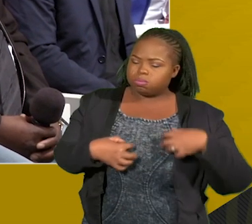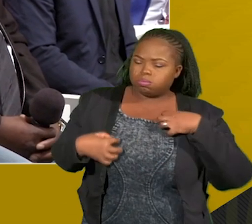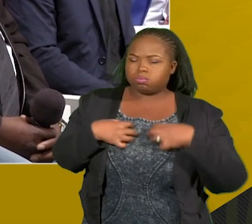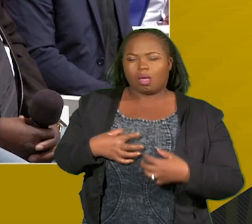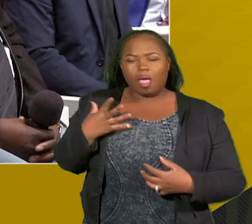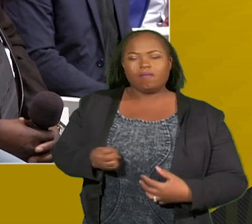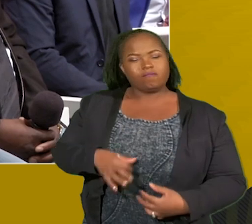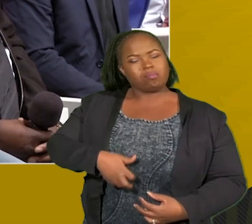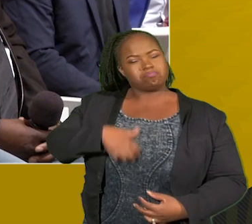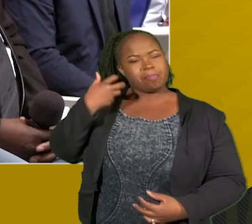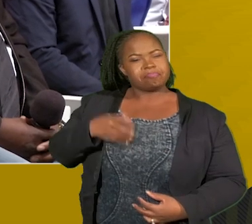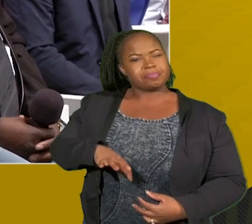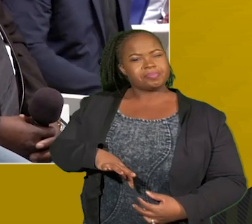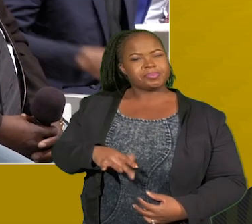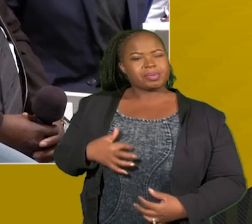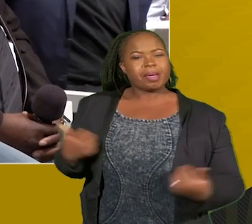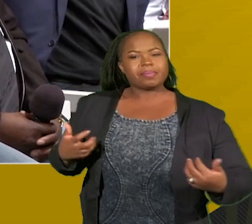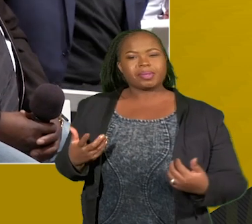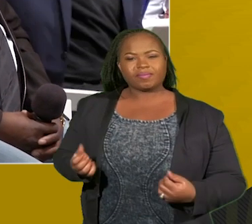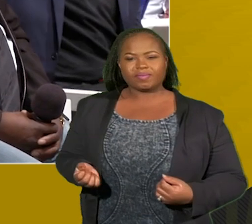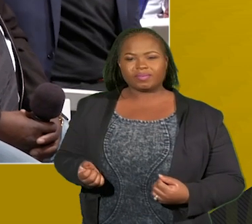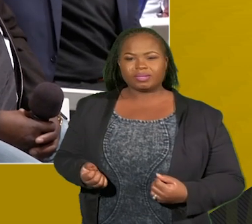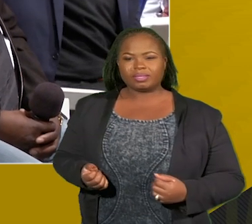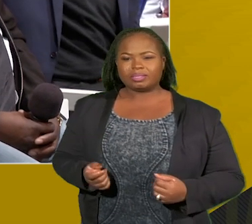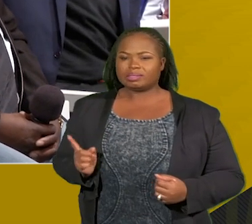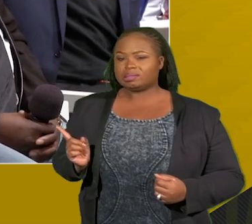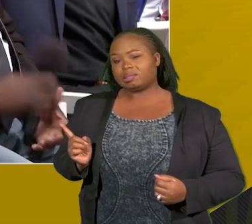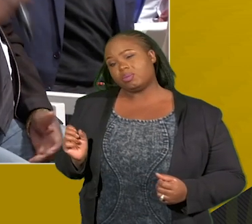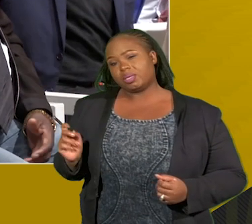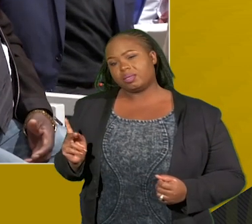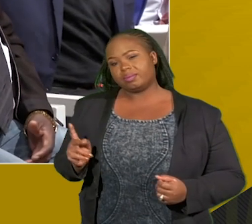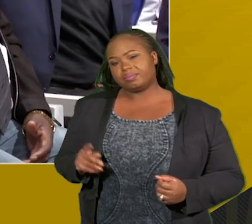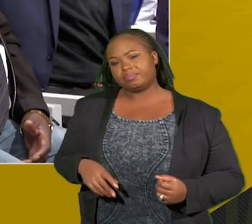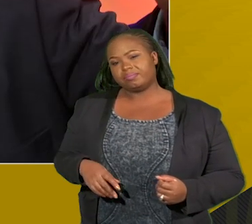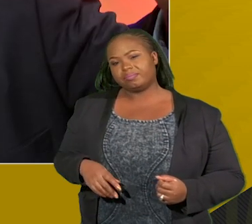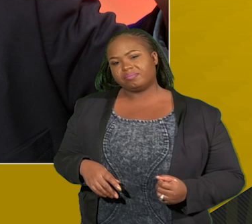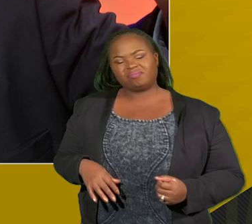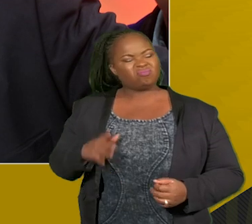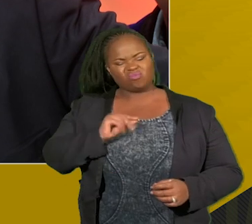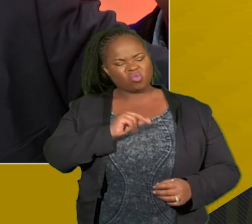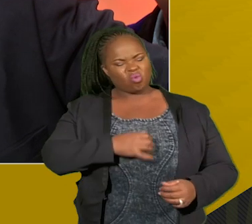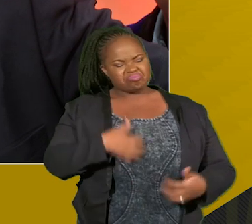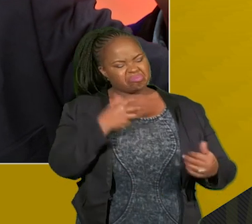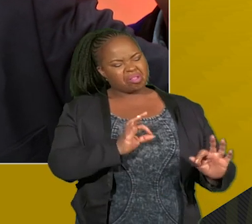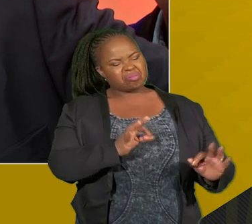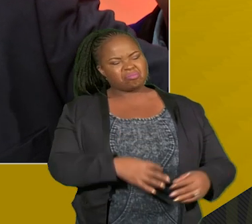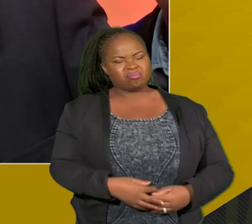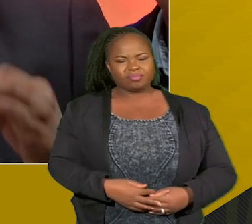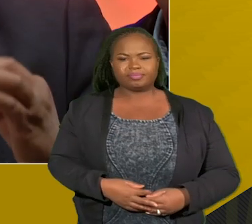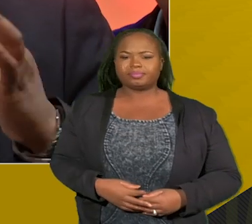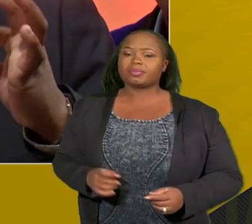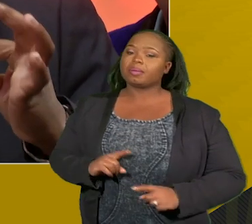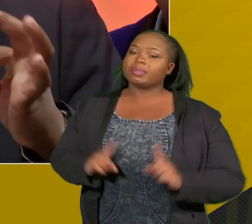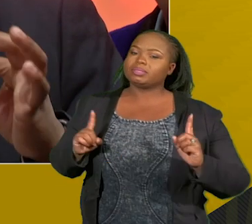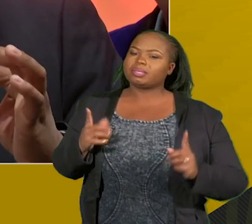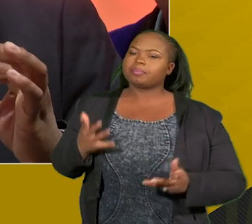can see that you're angry. No, he's and not. And it's good. He's saying you can okay, come to he's not. Believe me, trust yeah. me. But maybe we